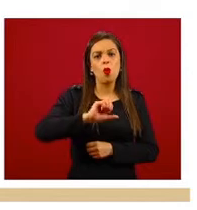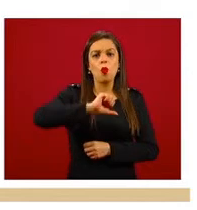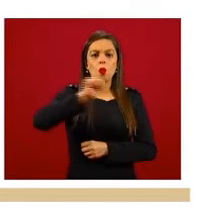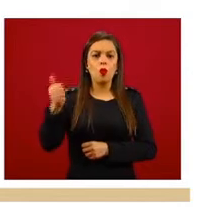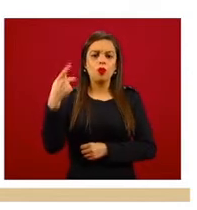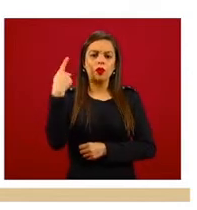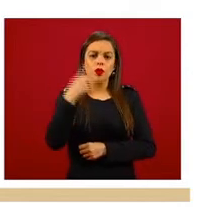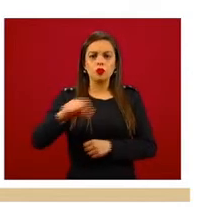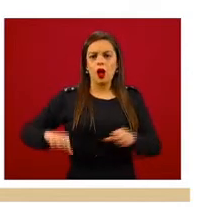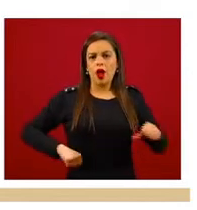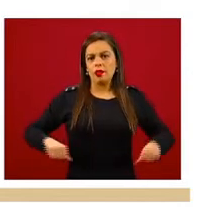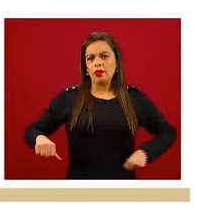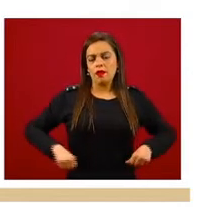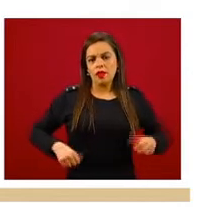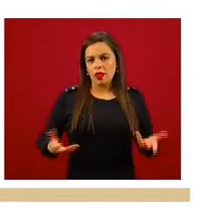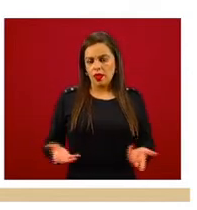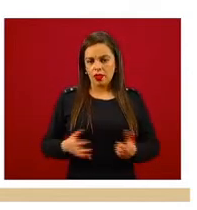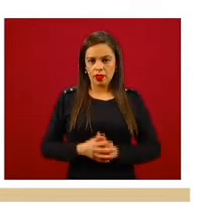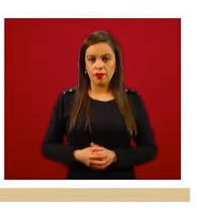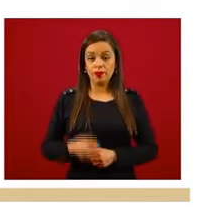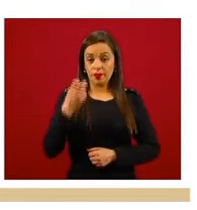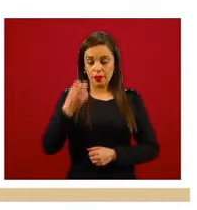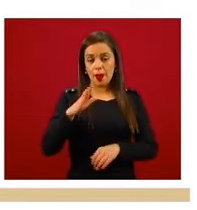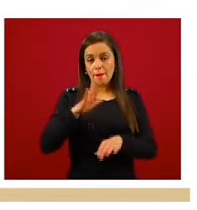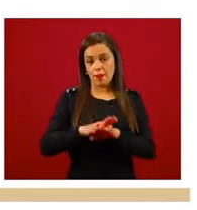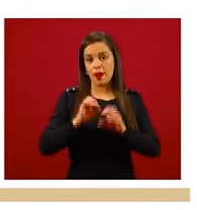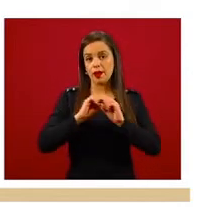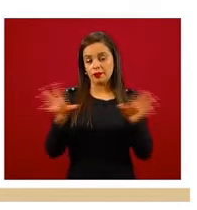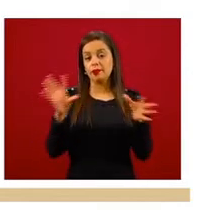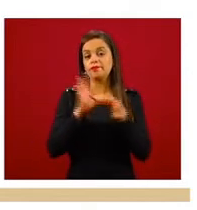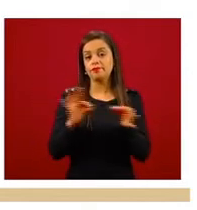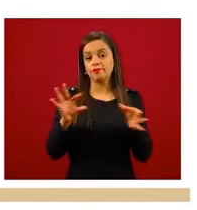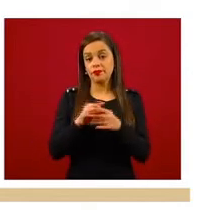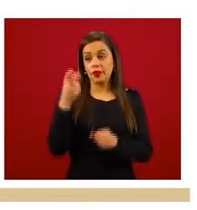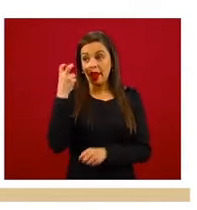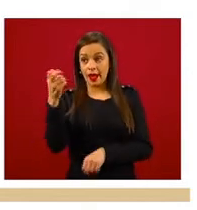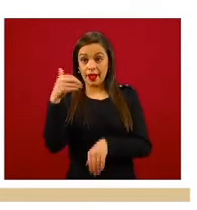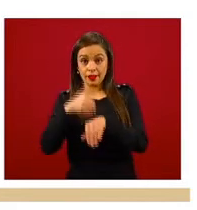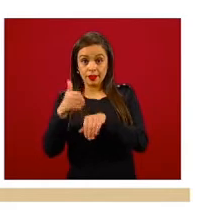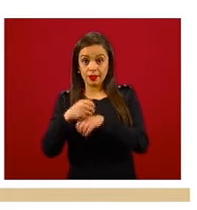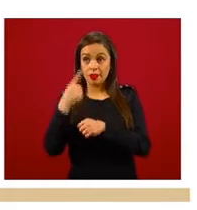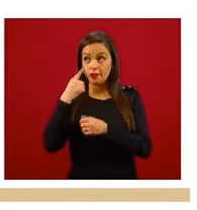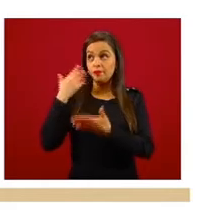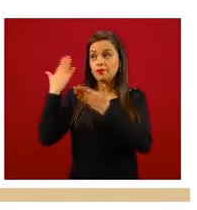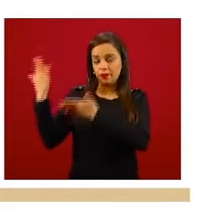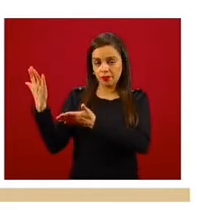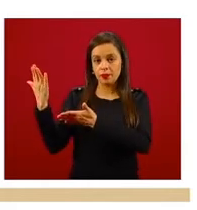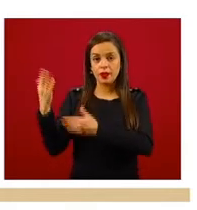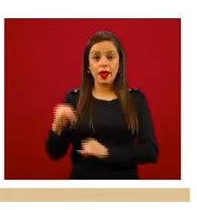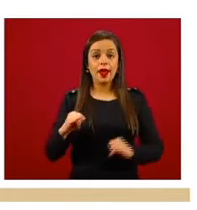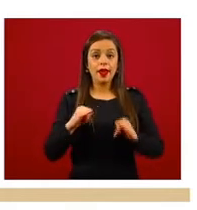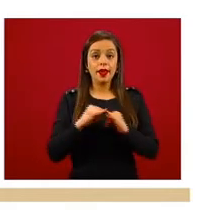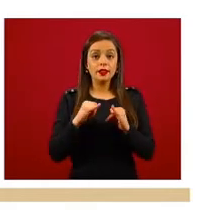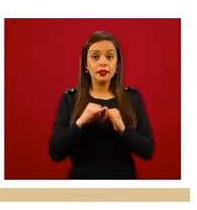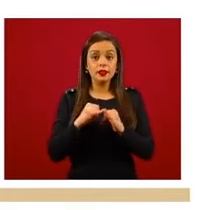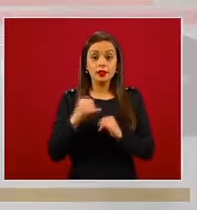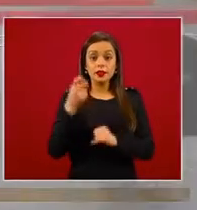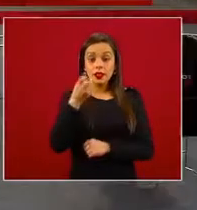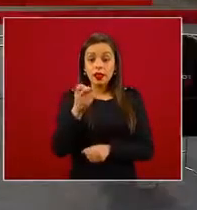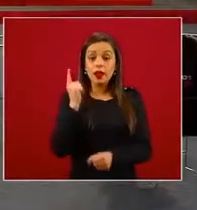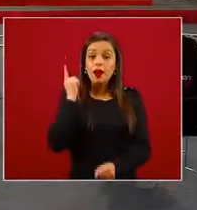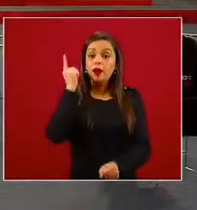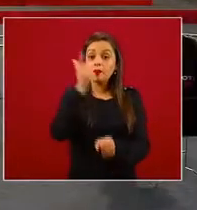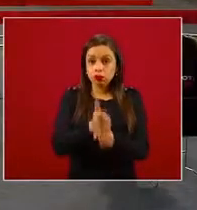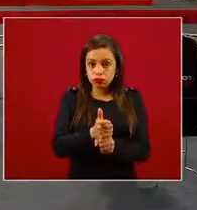acquire the virus through their regular lives and through regular transmission devices. So this is something that